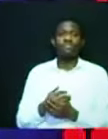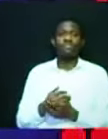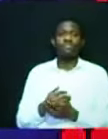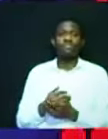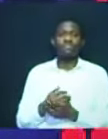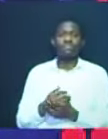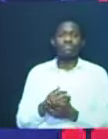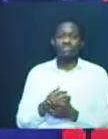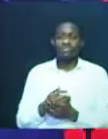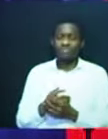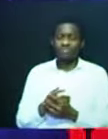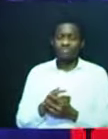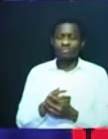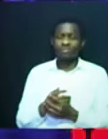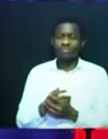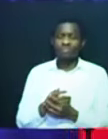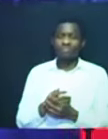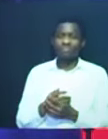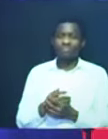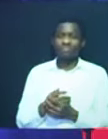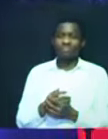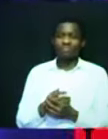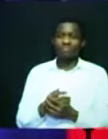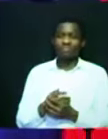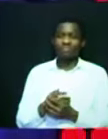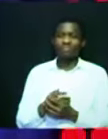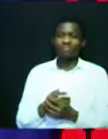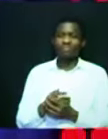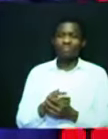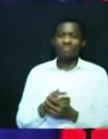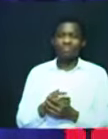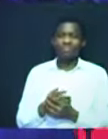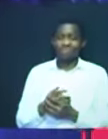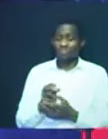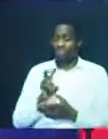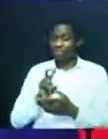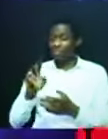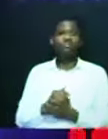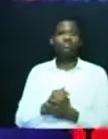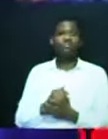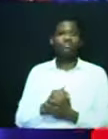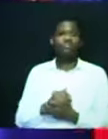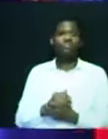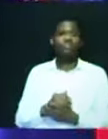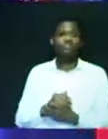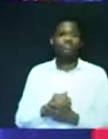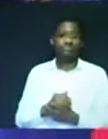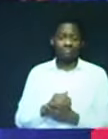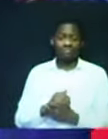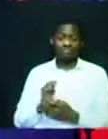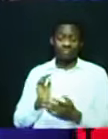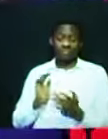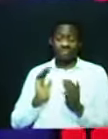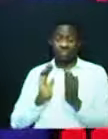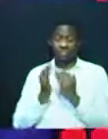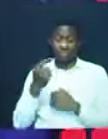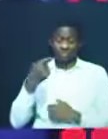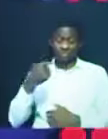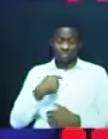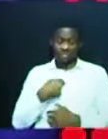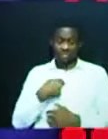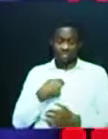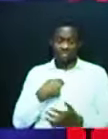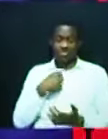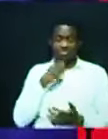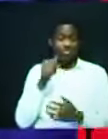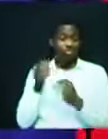etiamu na enye ntiase na wama ne nisoi. Yento aso. Now verse 15. Dunum no. By me. This me is not